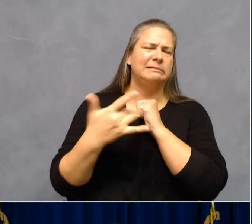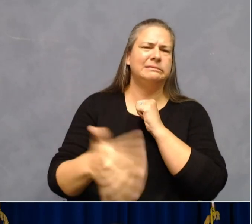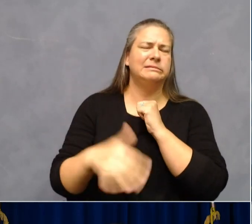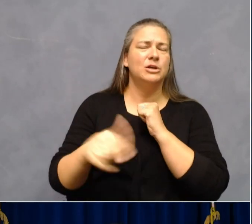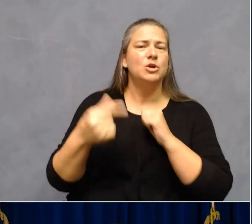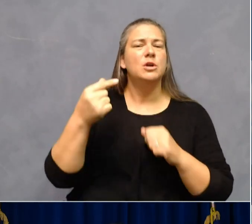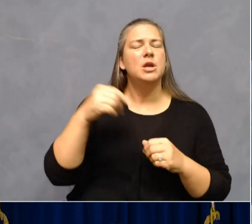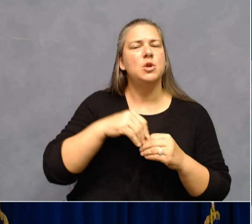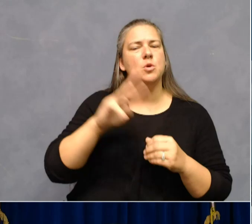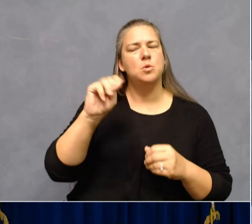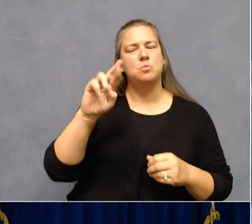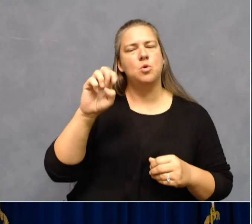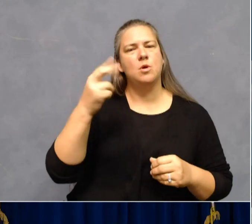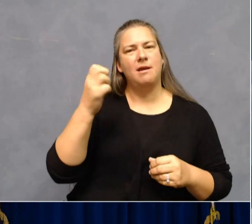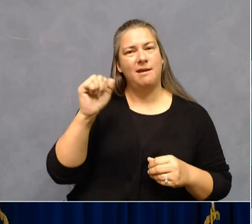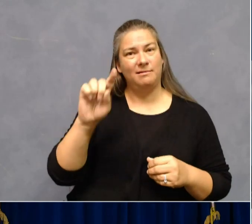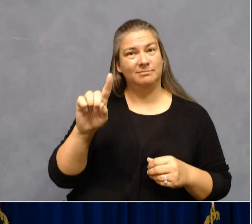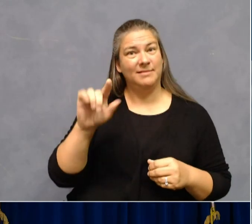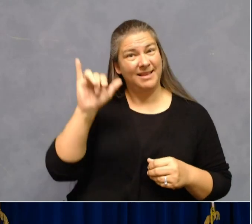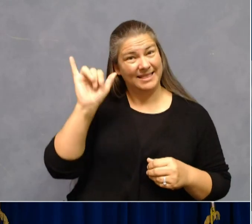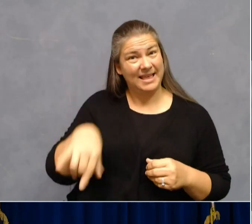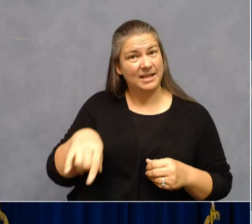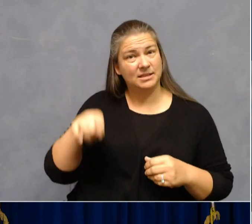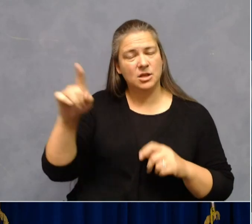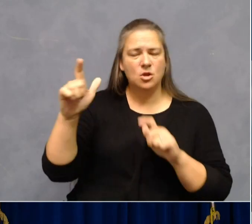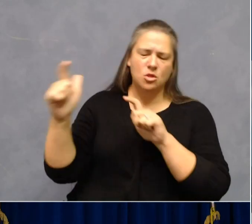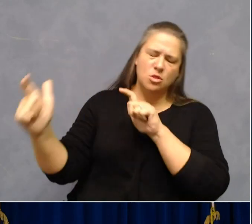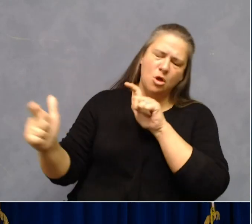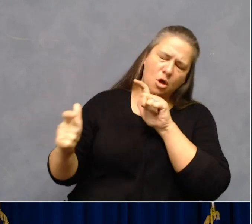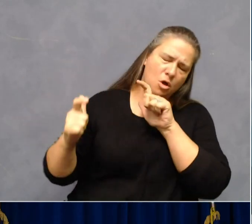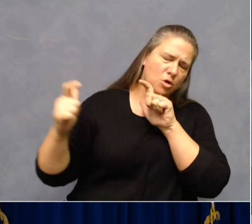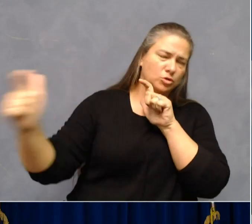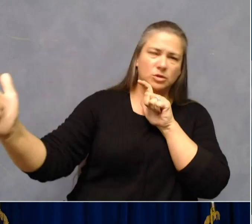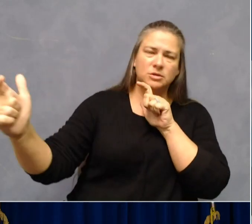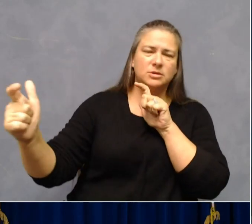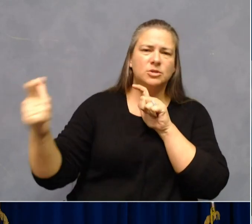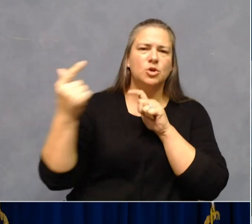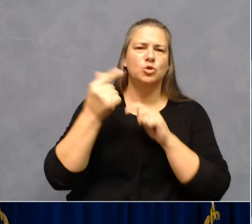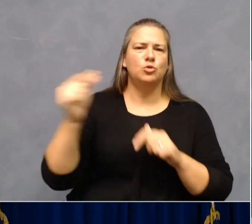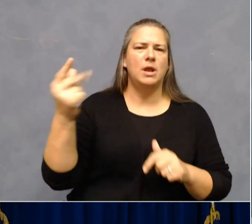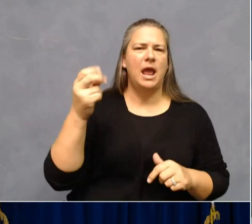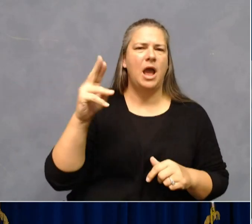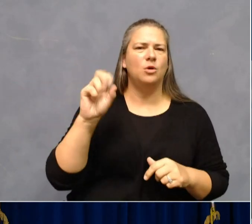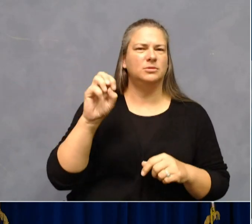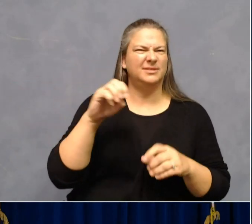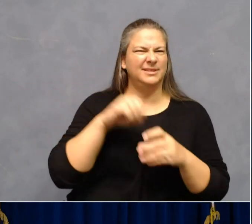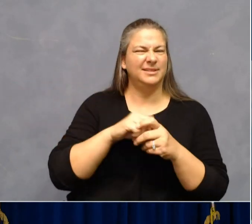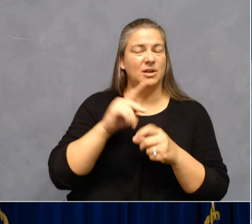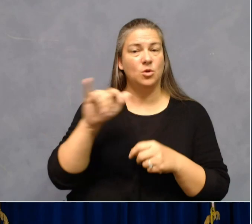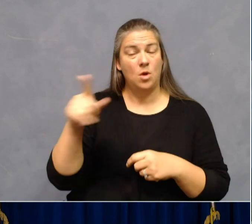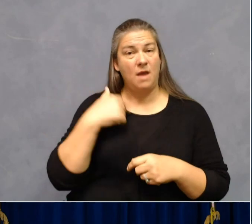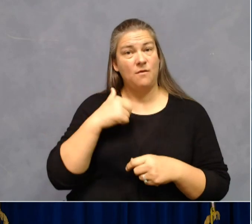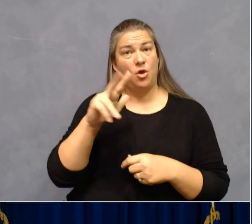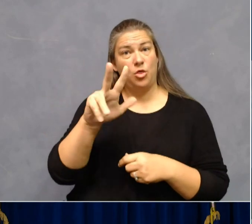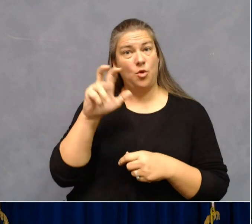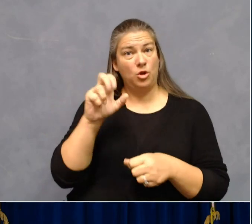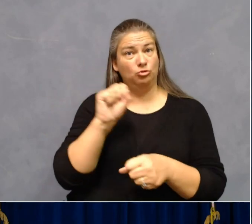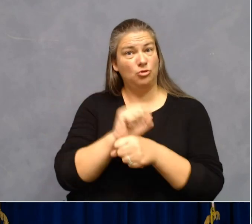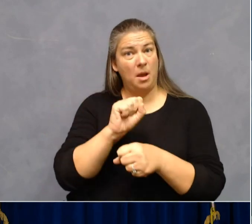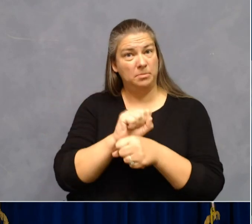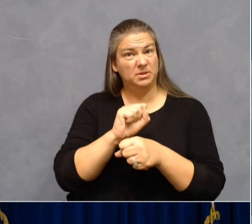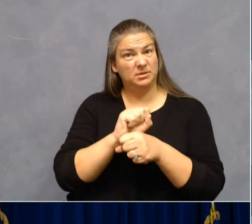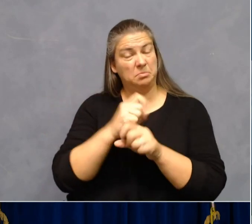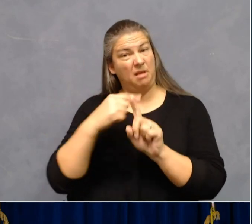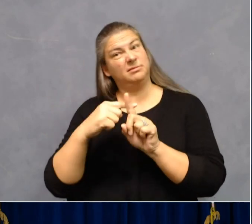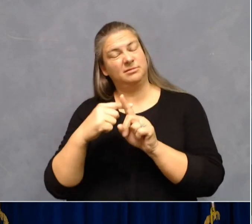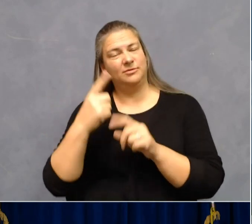greenhouse, and it's in Eastern Kentucky. The location is expected to create over 300 jobs for families of Eastern Kentucky,